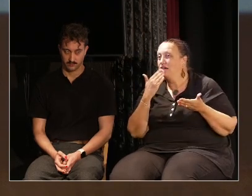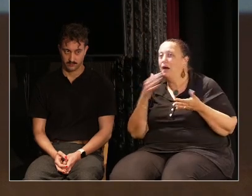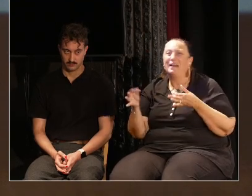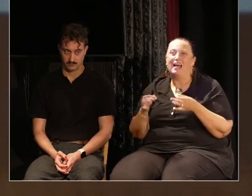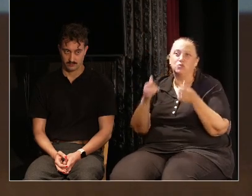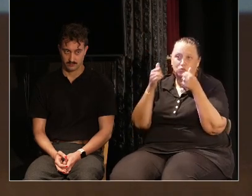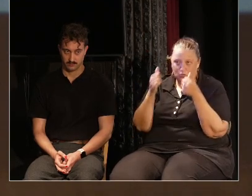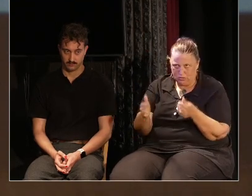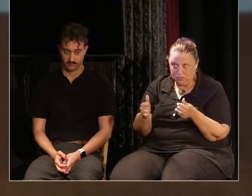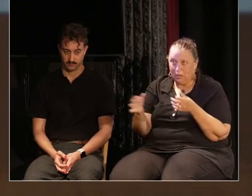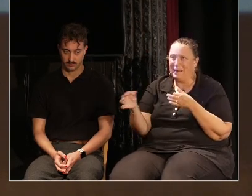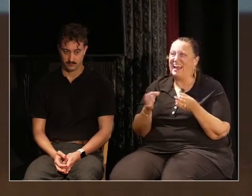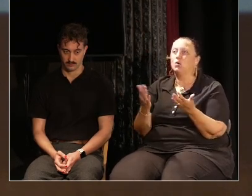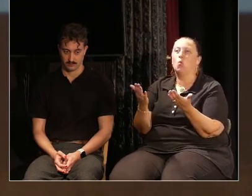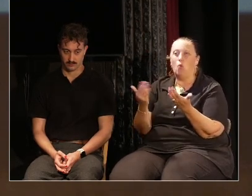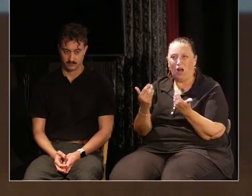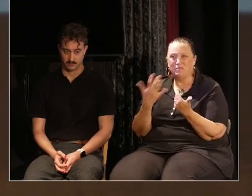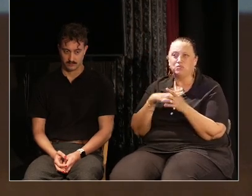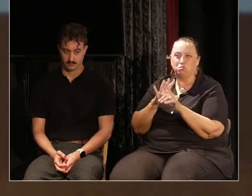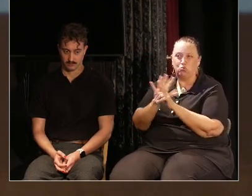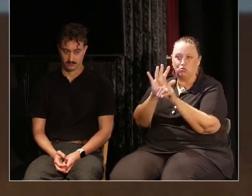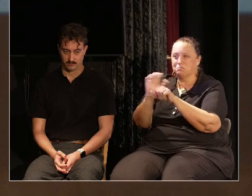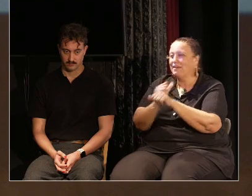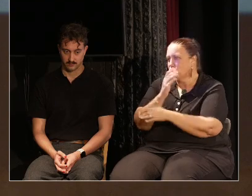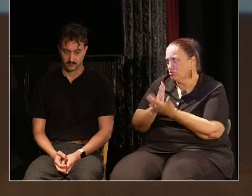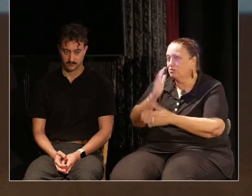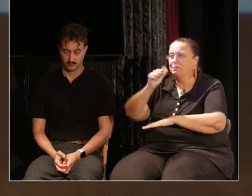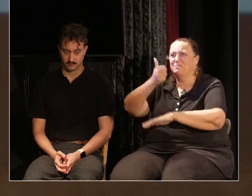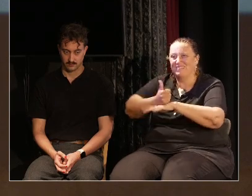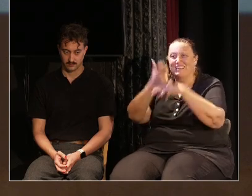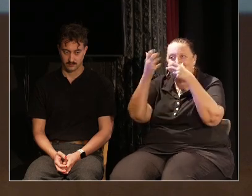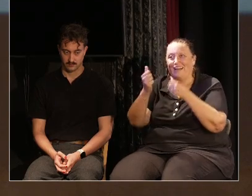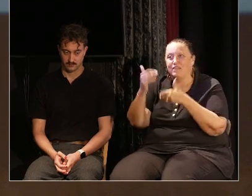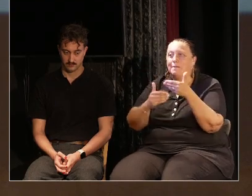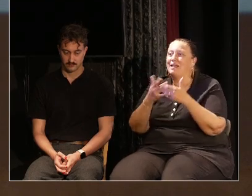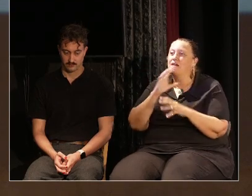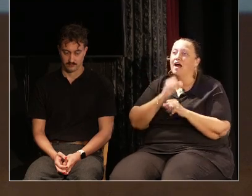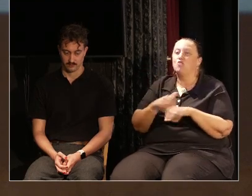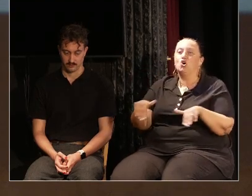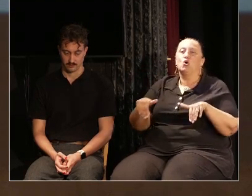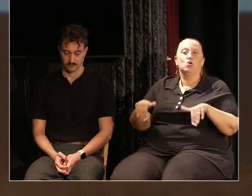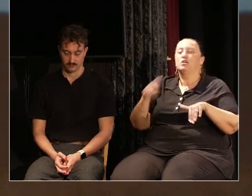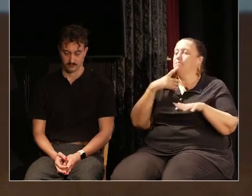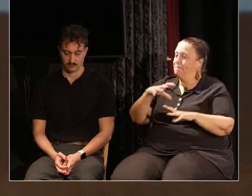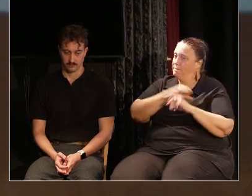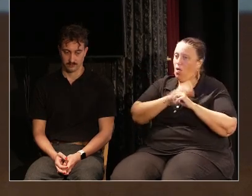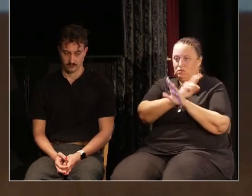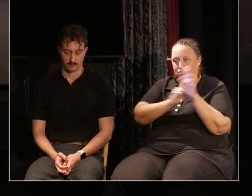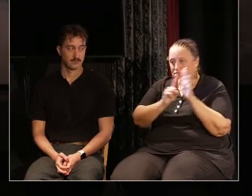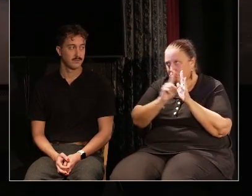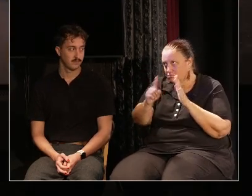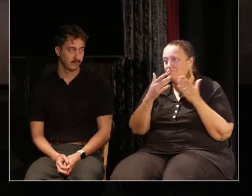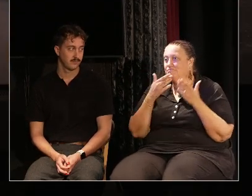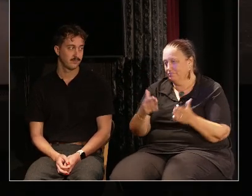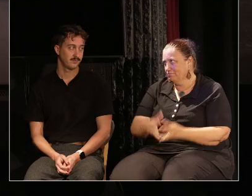pushing to make sure the plan is implemented, but also keep pushing the government to take bolder and more progressive steps than they have been so far. Thank